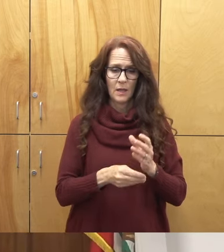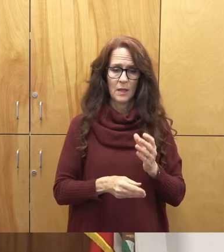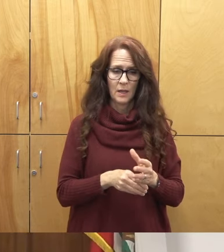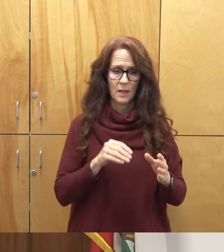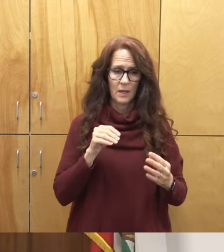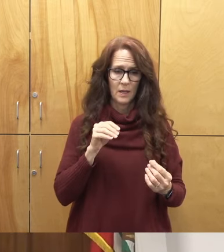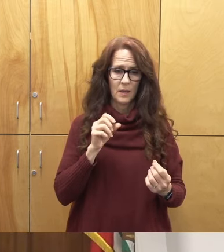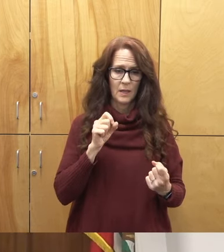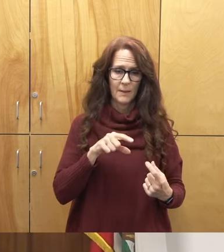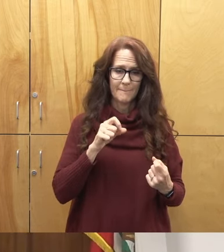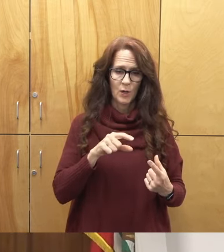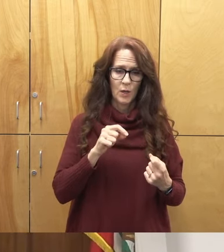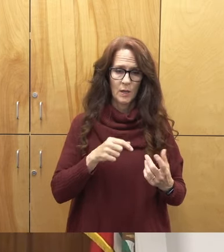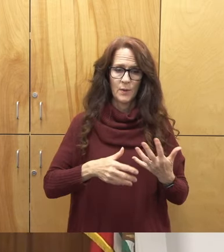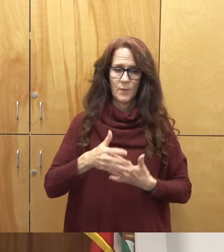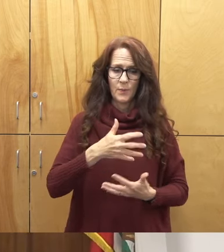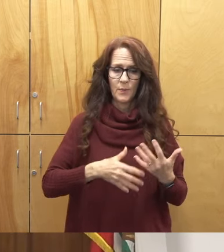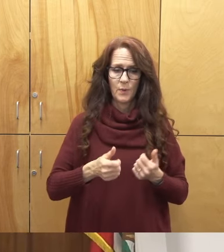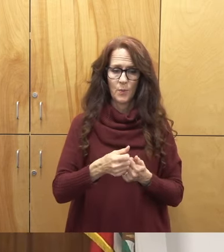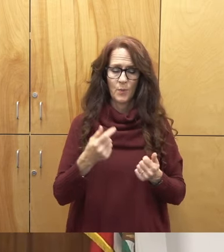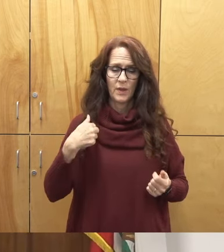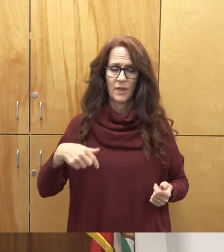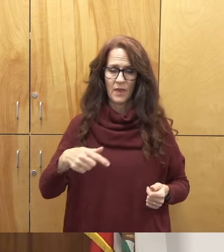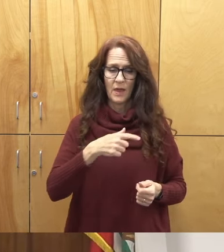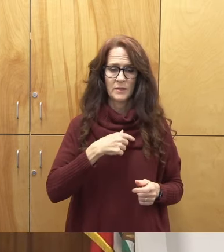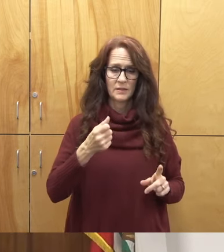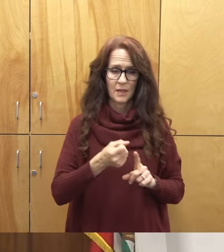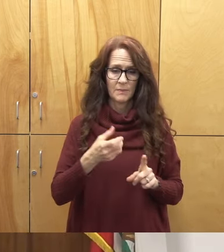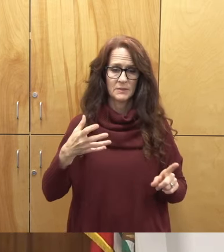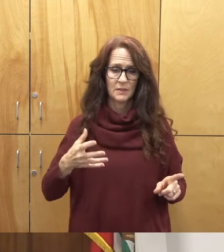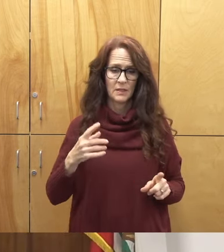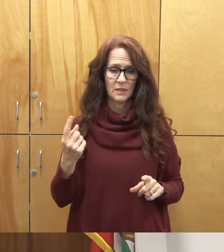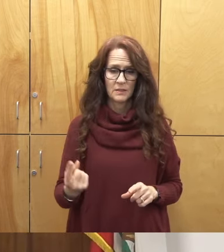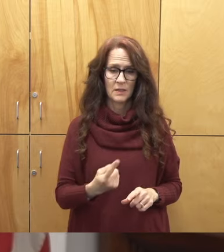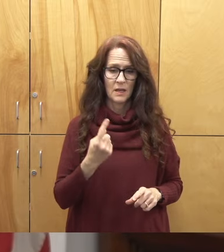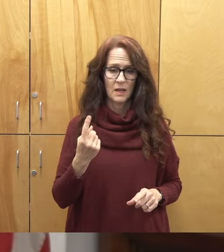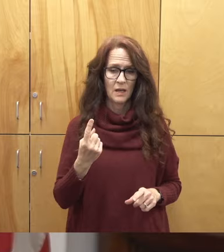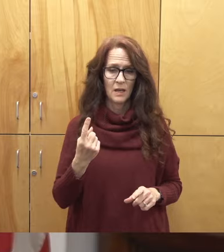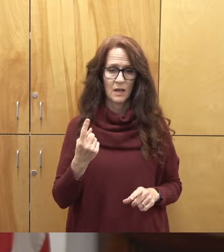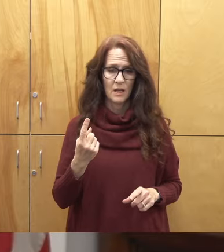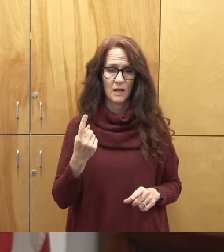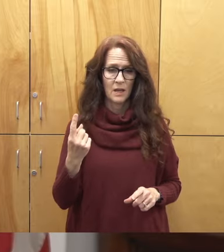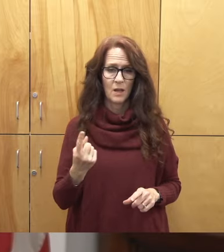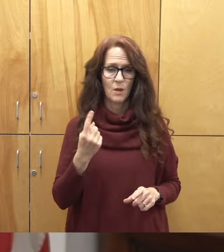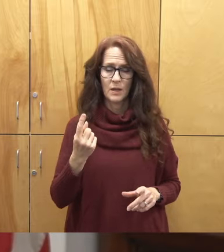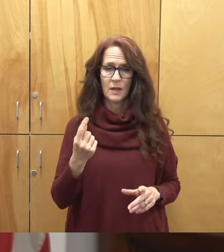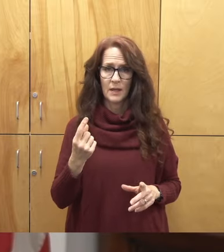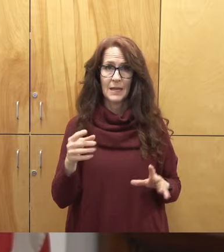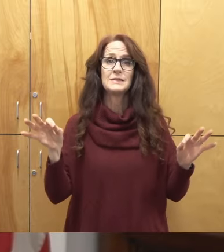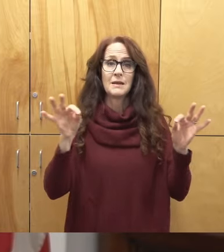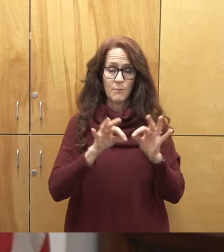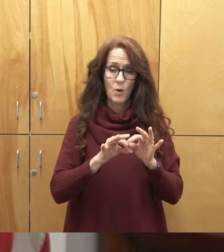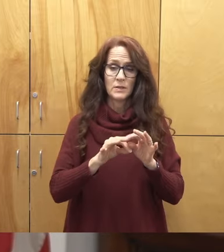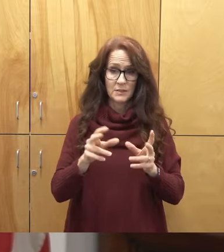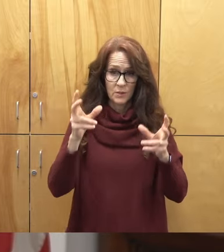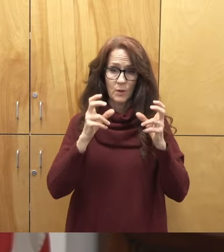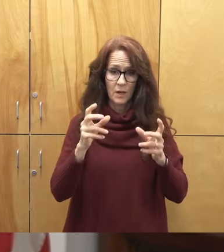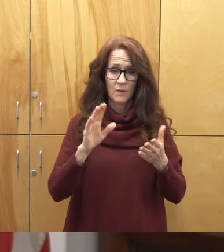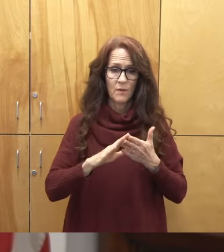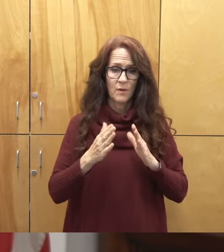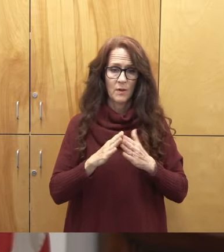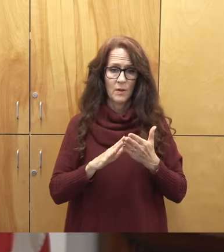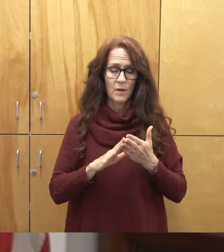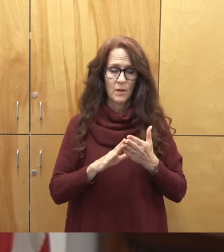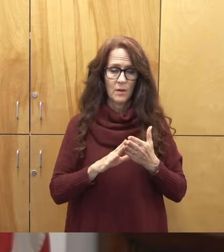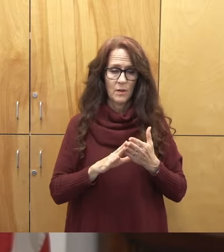engaging with us, and I would expand it. And it's not that it's not important to hear from our community members the month